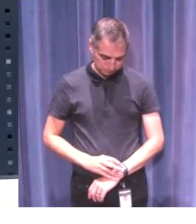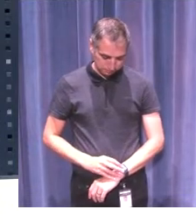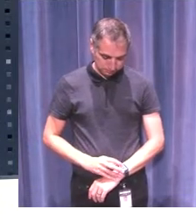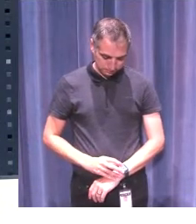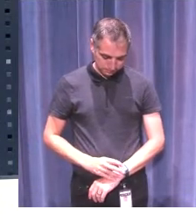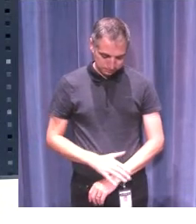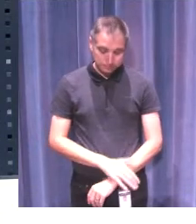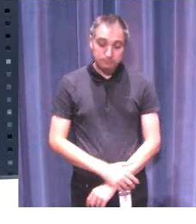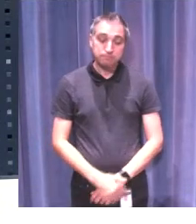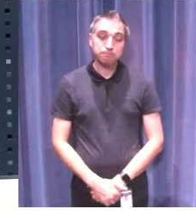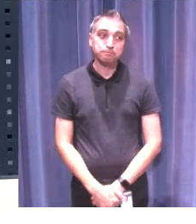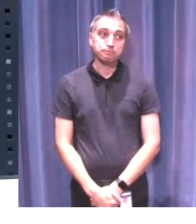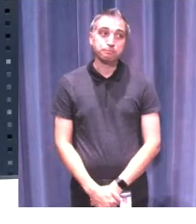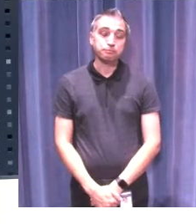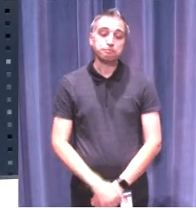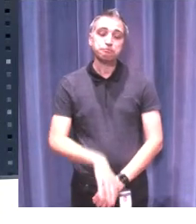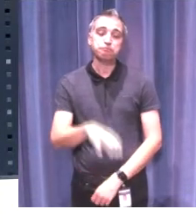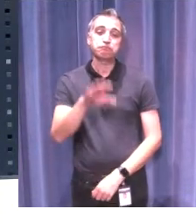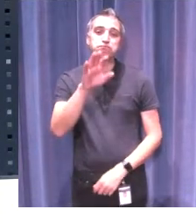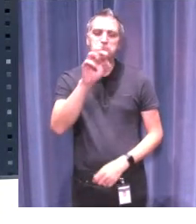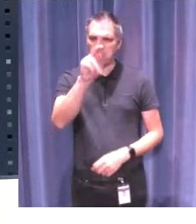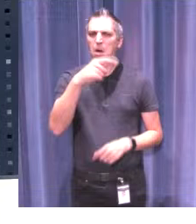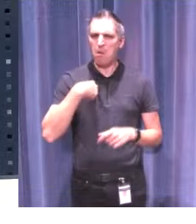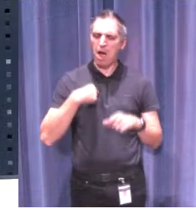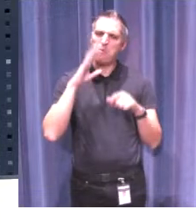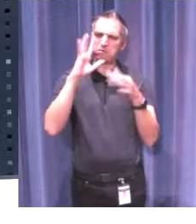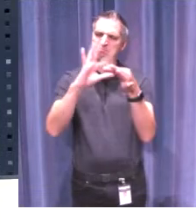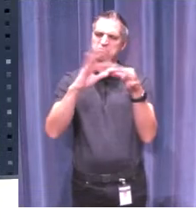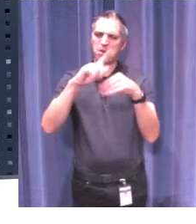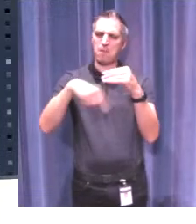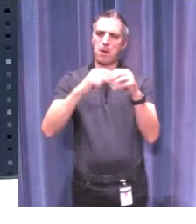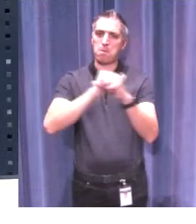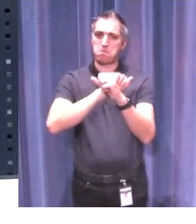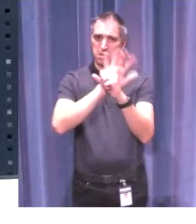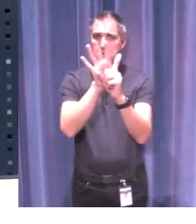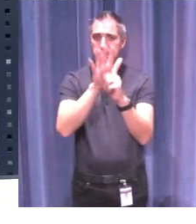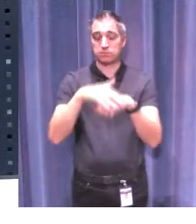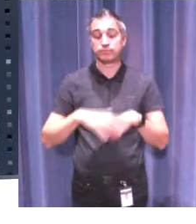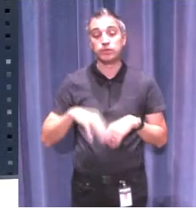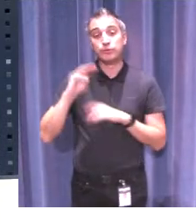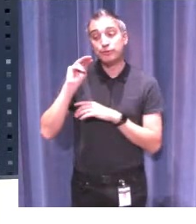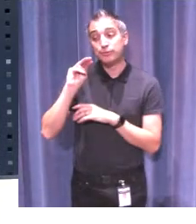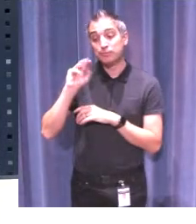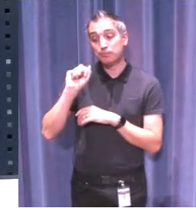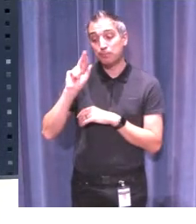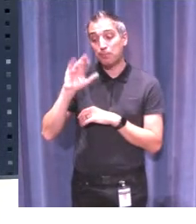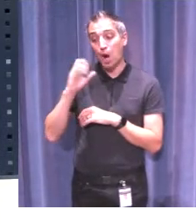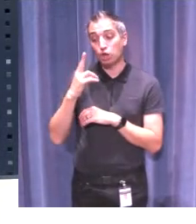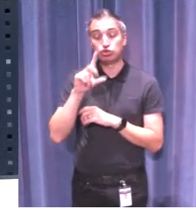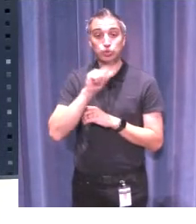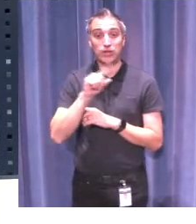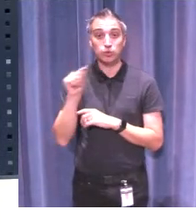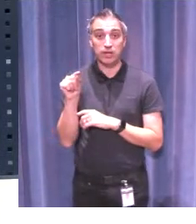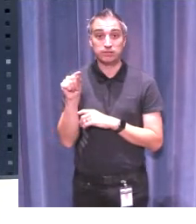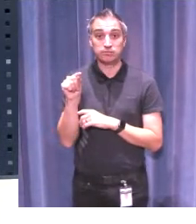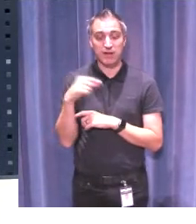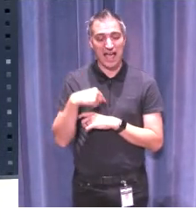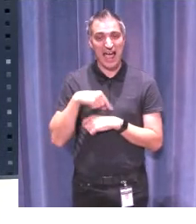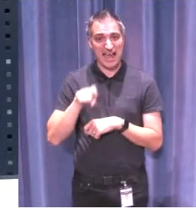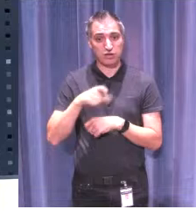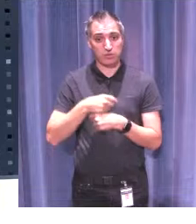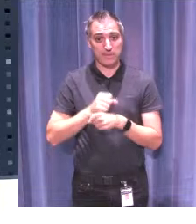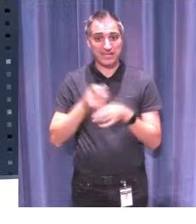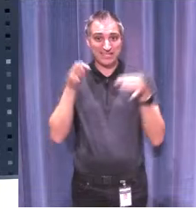pandemic. In March of 2020, we had to make the decision, and I had to make